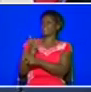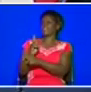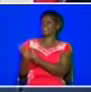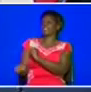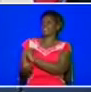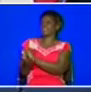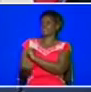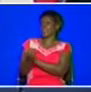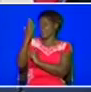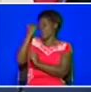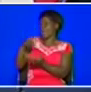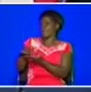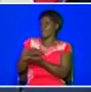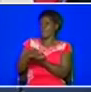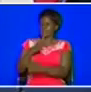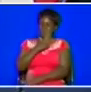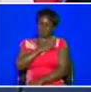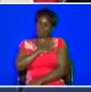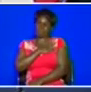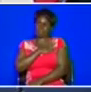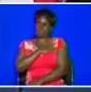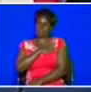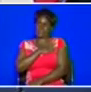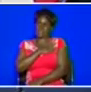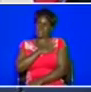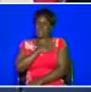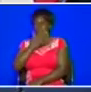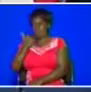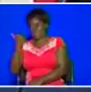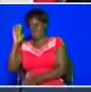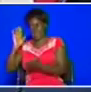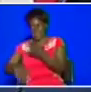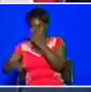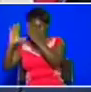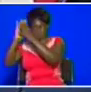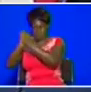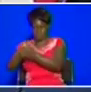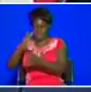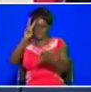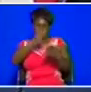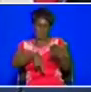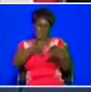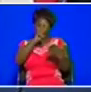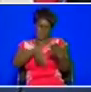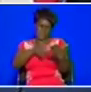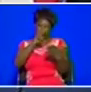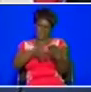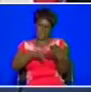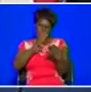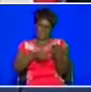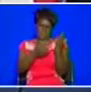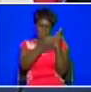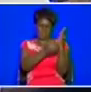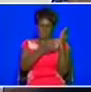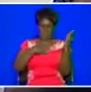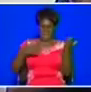why fundamentally the NASA manifesto is the one that Kenyans should vote for? If you read the part on our NASA manifesto where we talk about